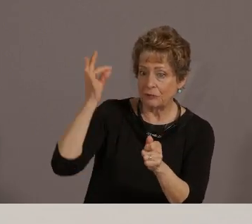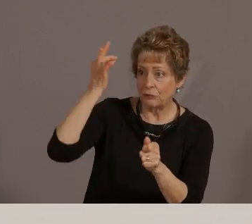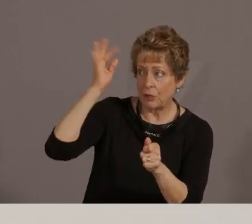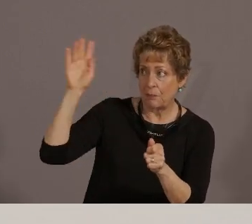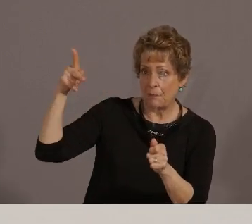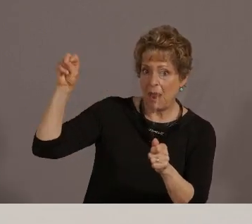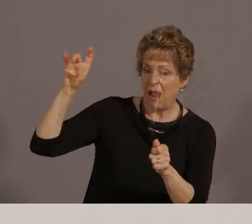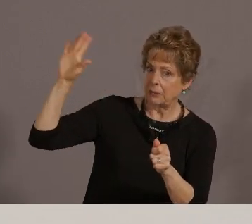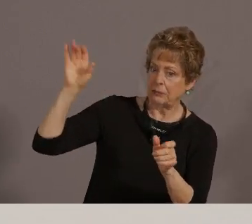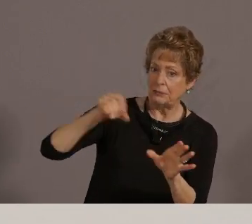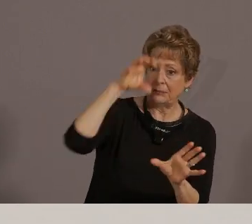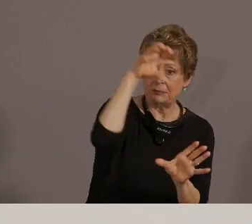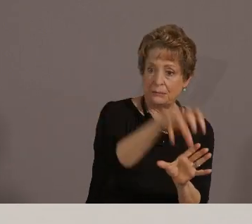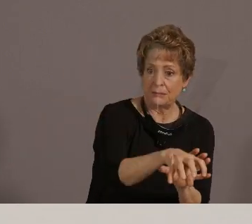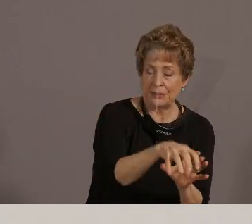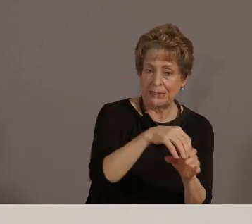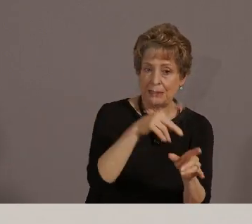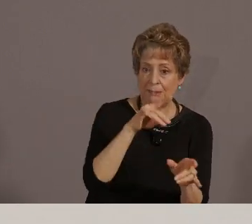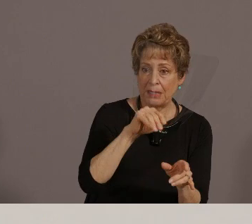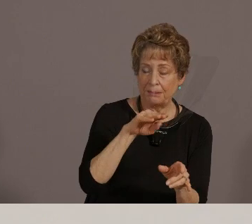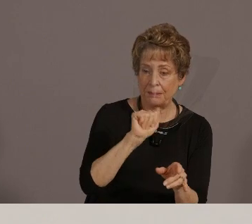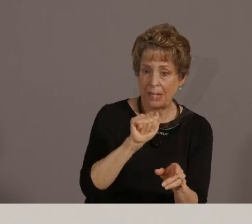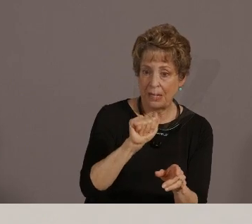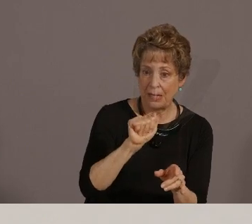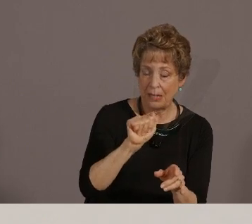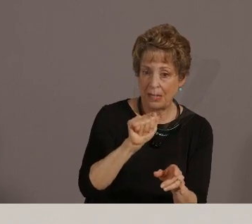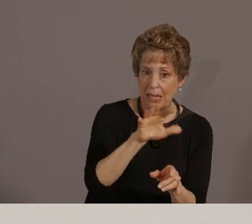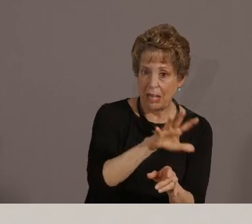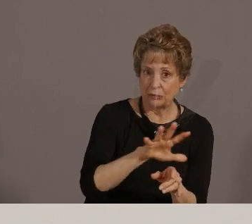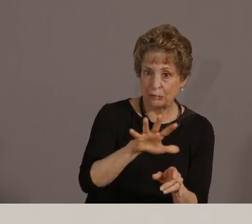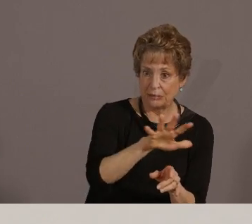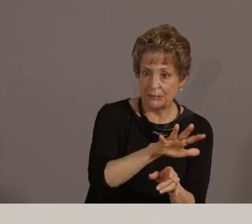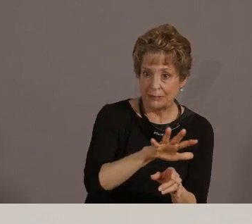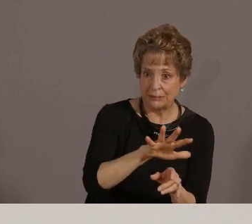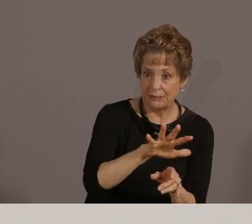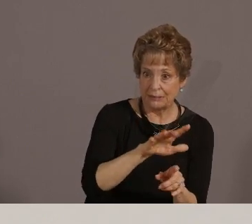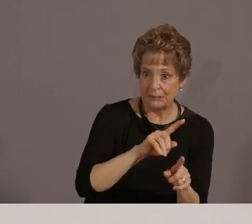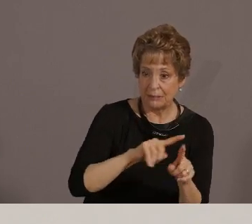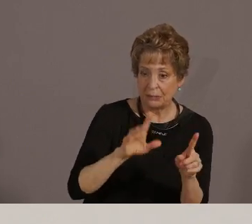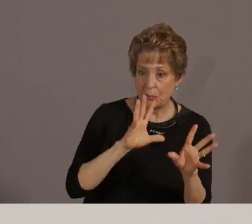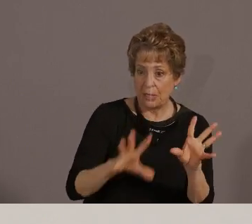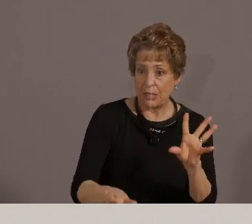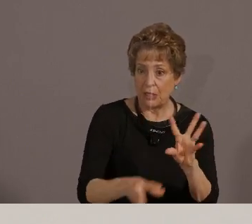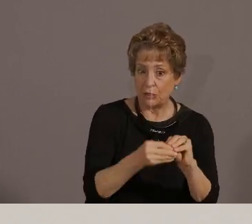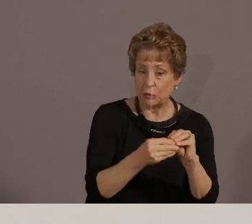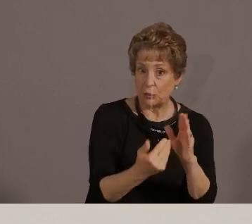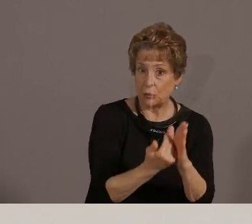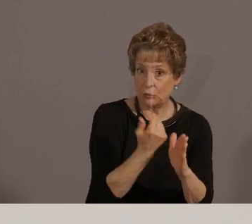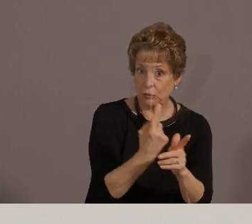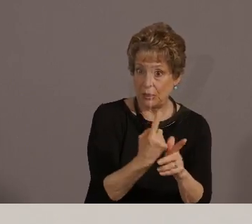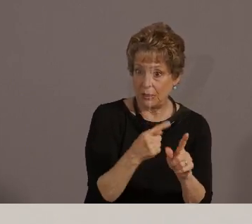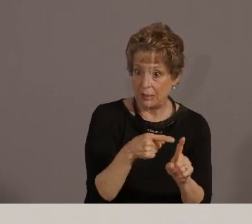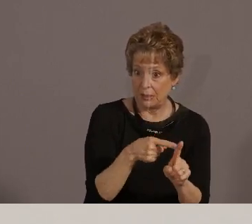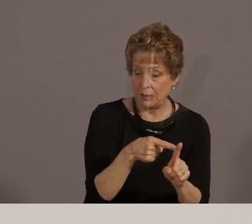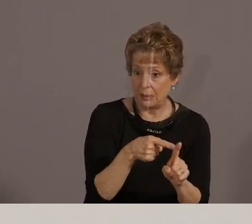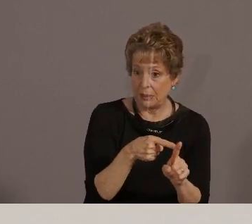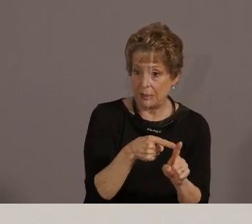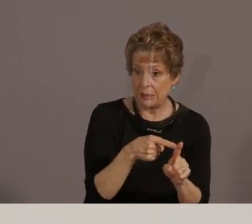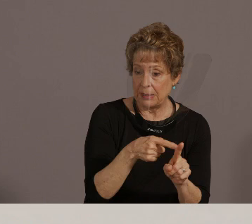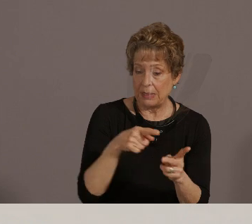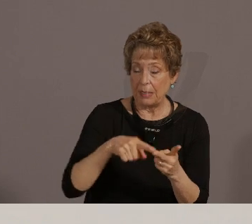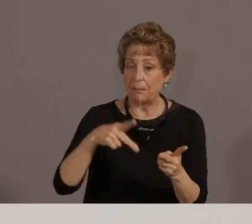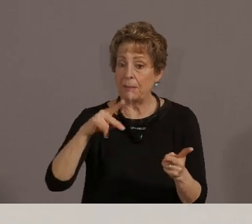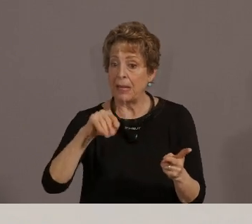weeks, adding to the vaccinations. This will be in addition to what's already being allocated. Pima County has already set